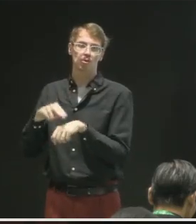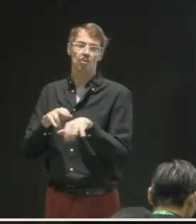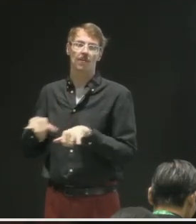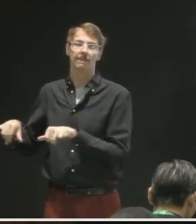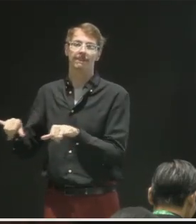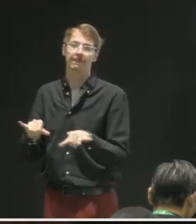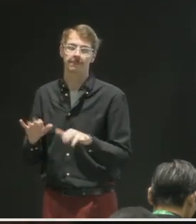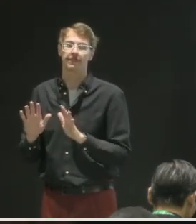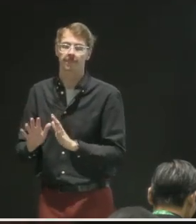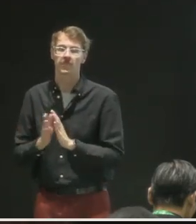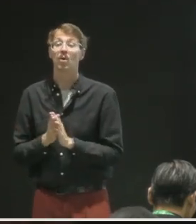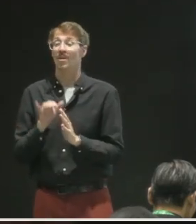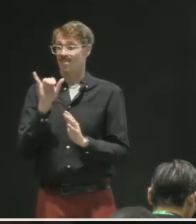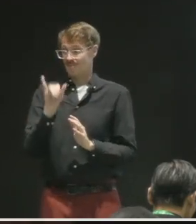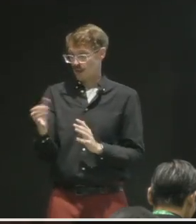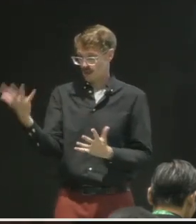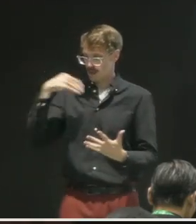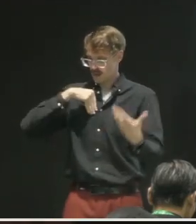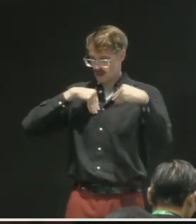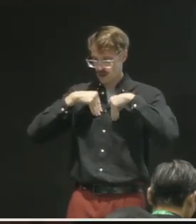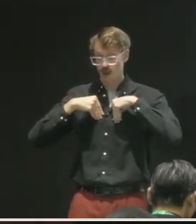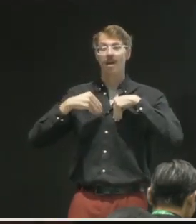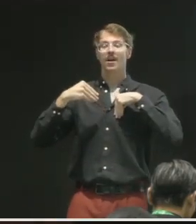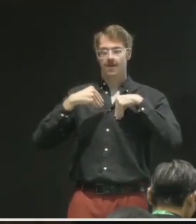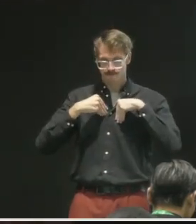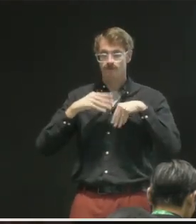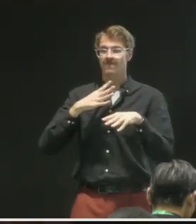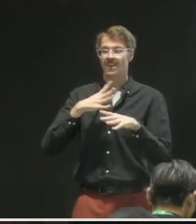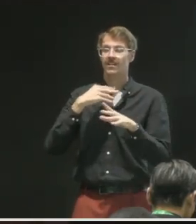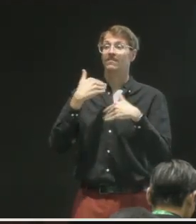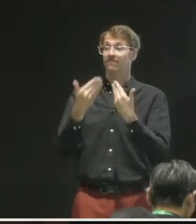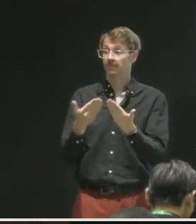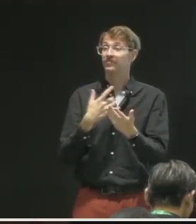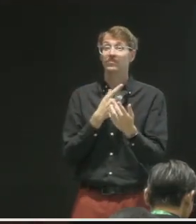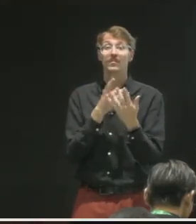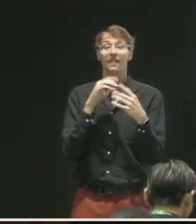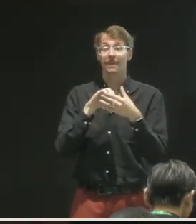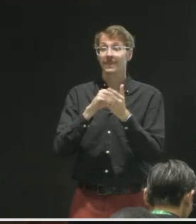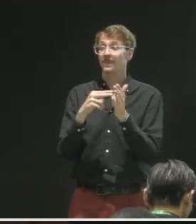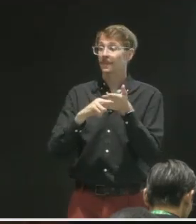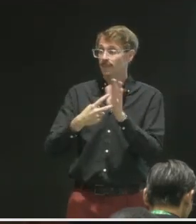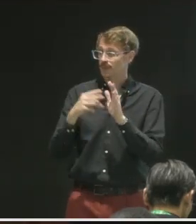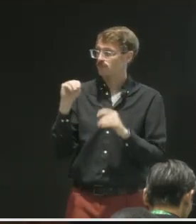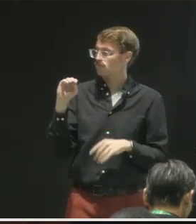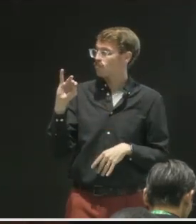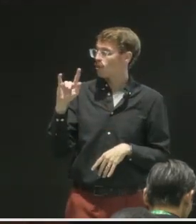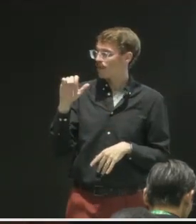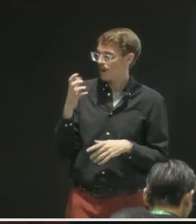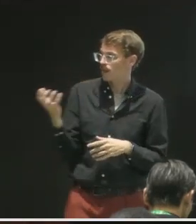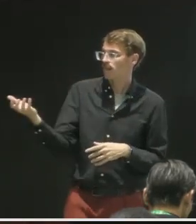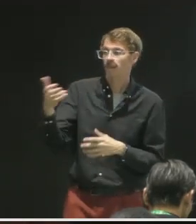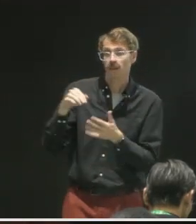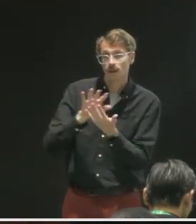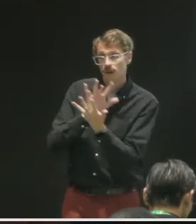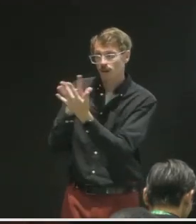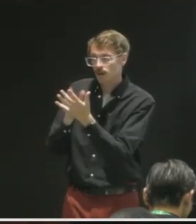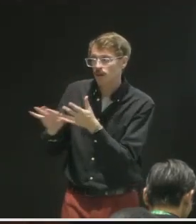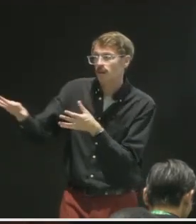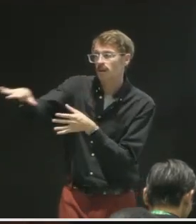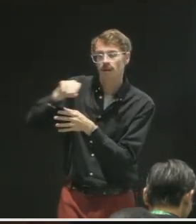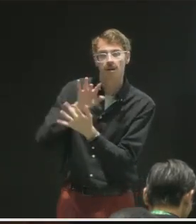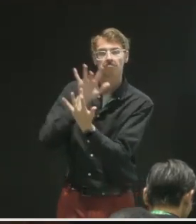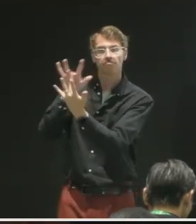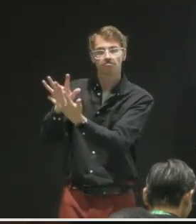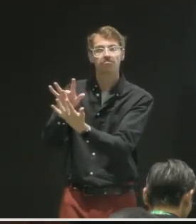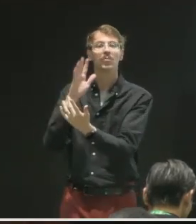phase, and mobile outreach activities will be included in the project to improve service